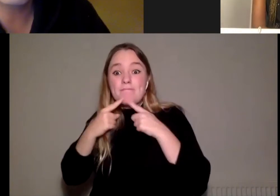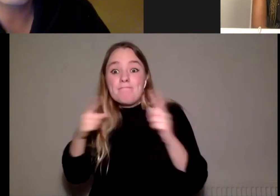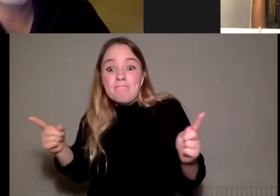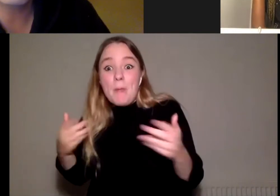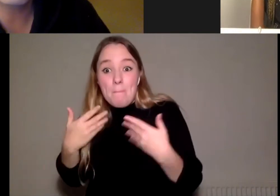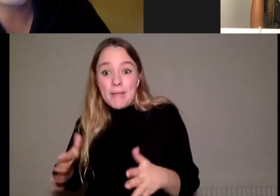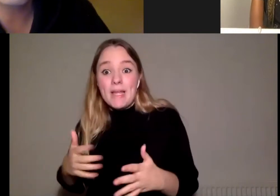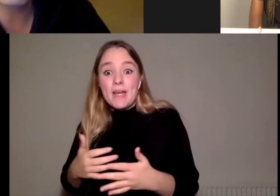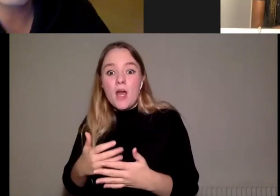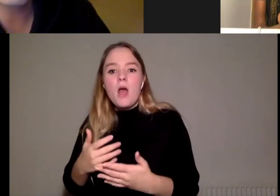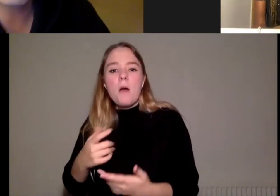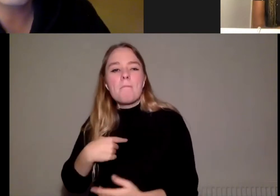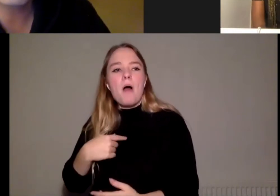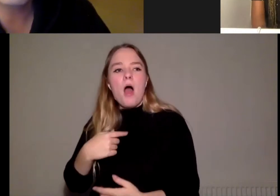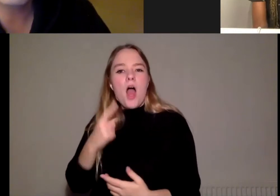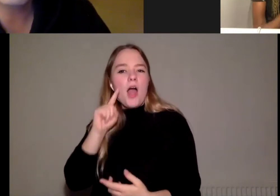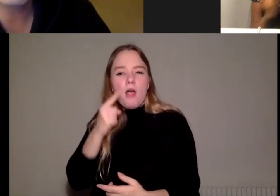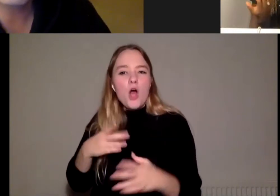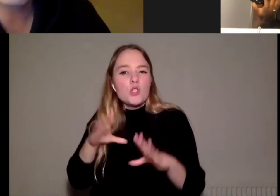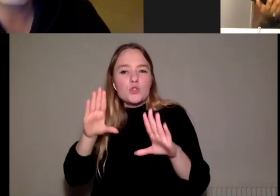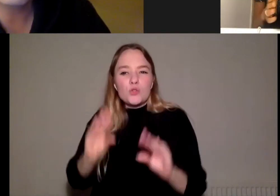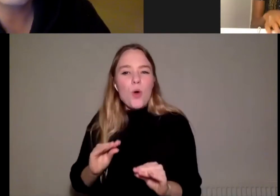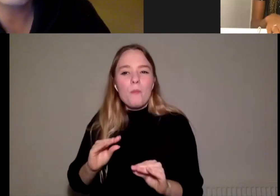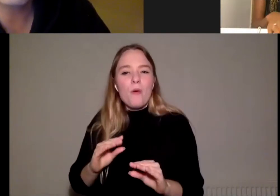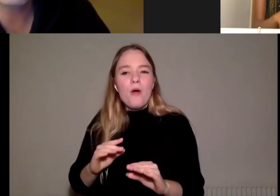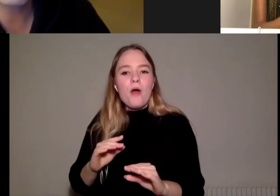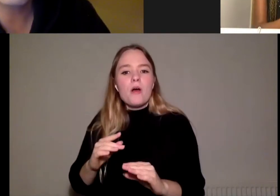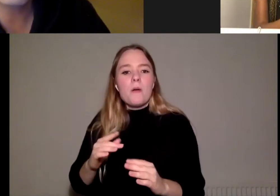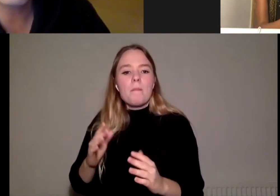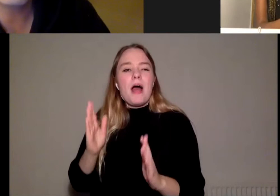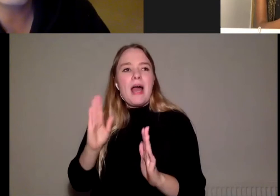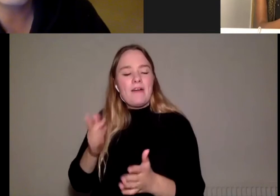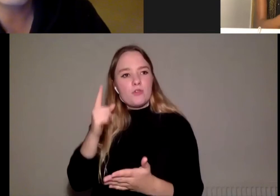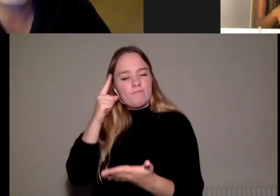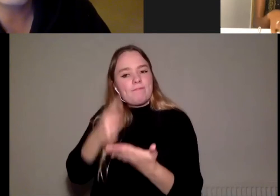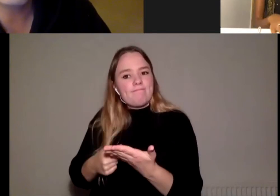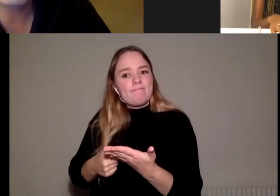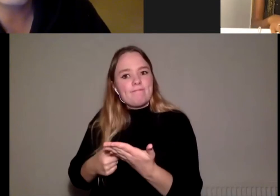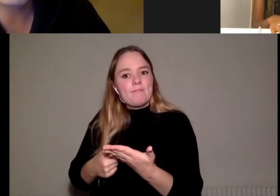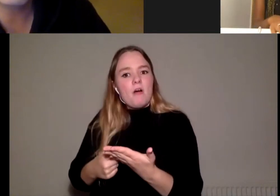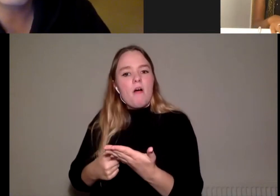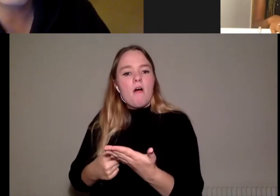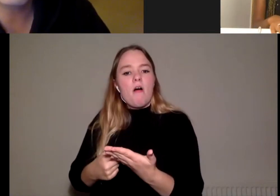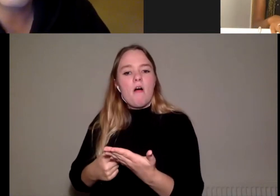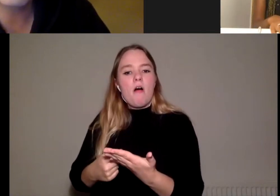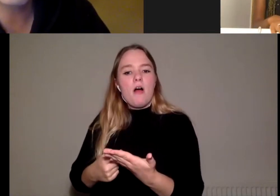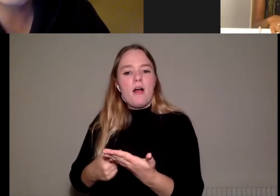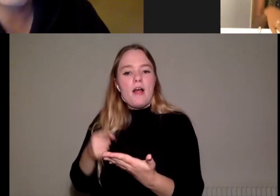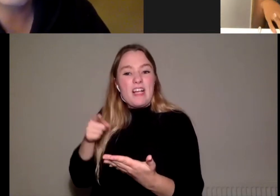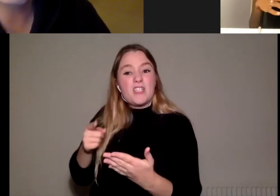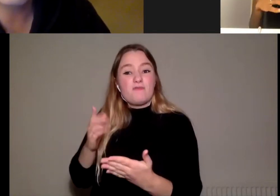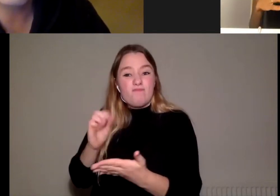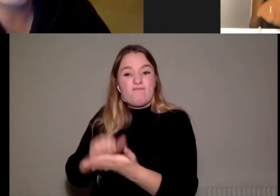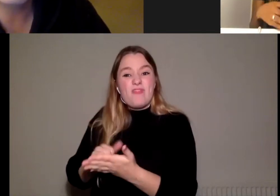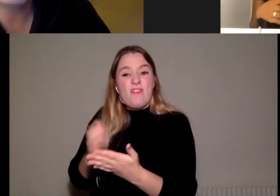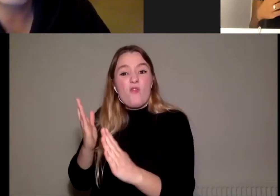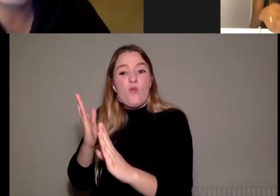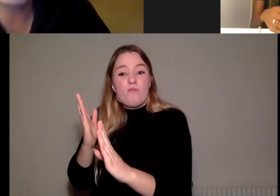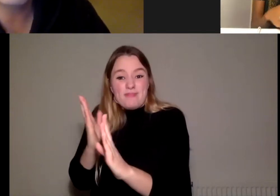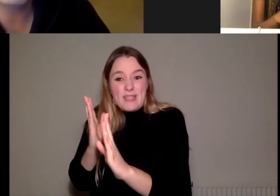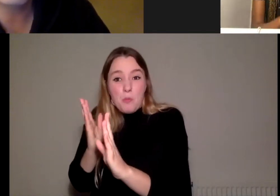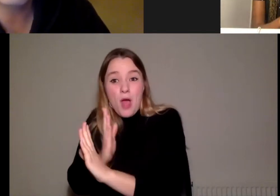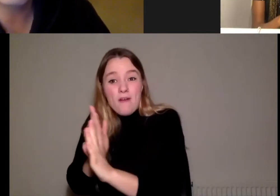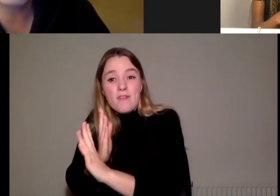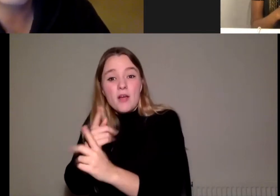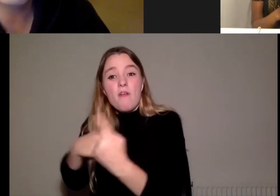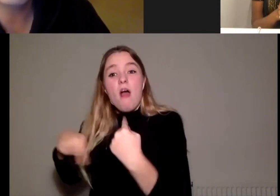people in that position. So that's why we had to make the choice at the time. That was the right thing to do for the members of the